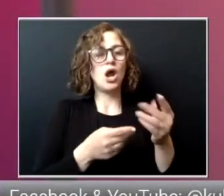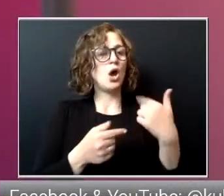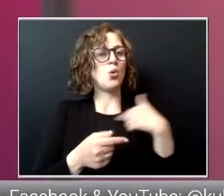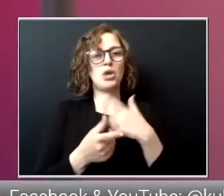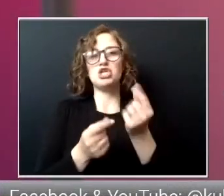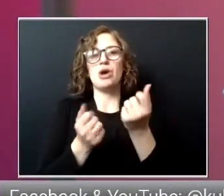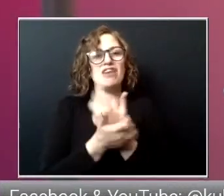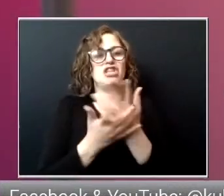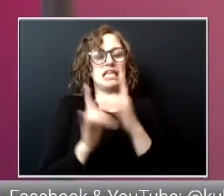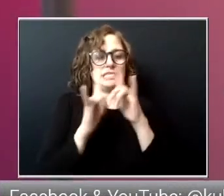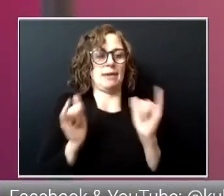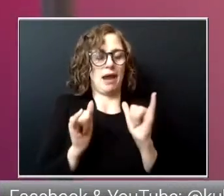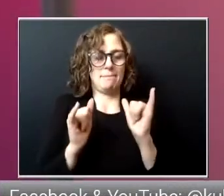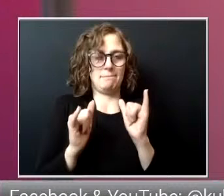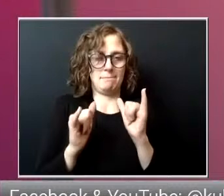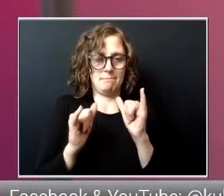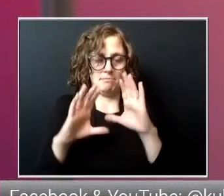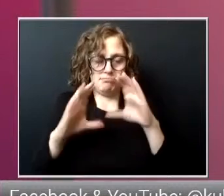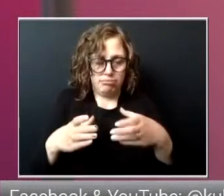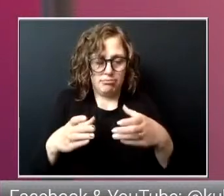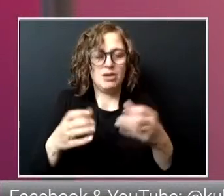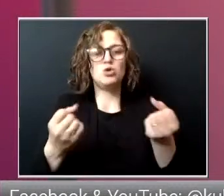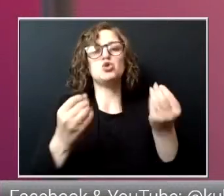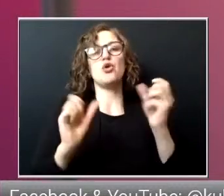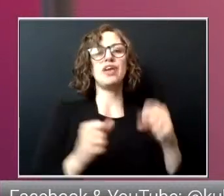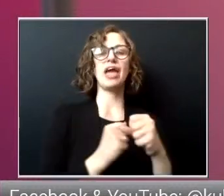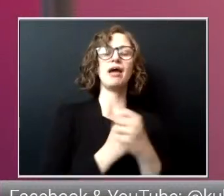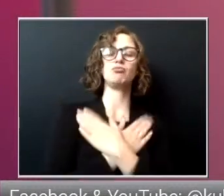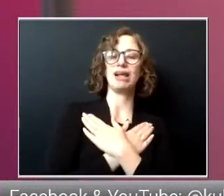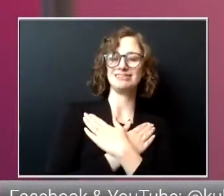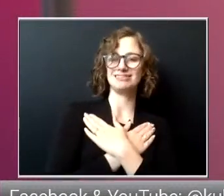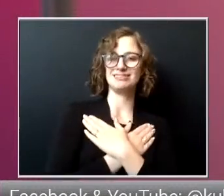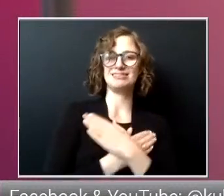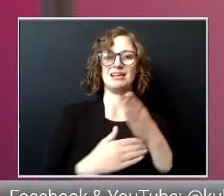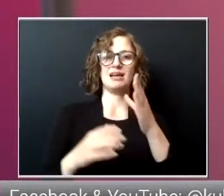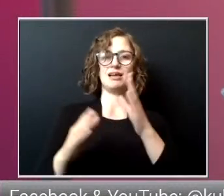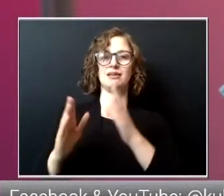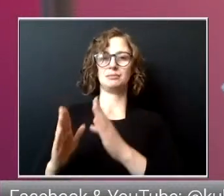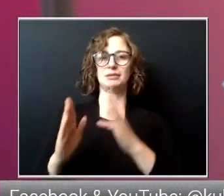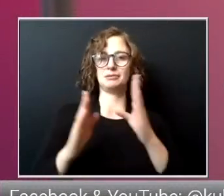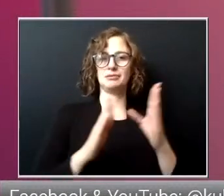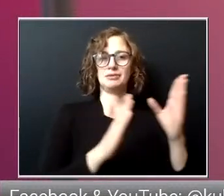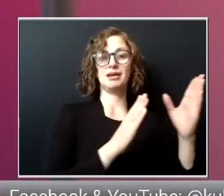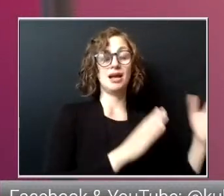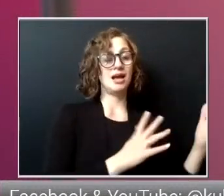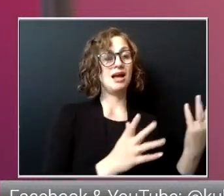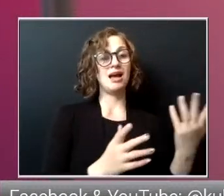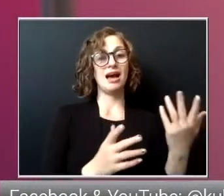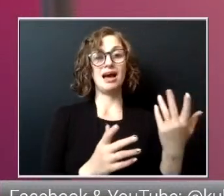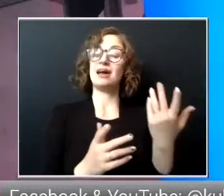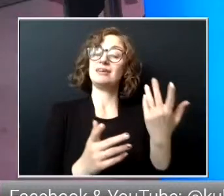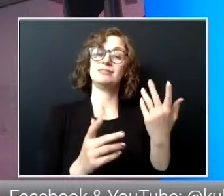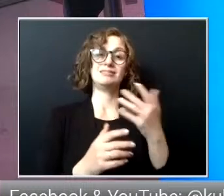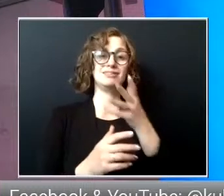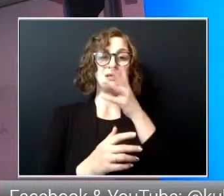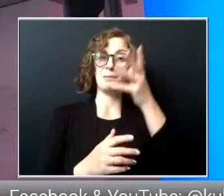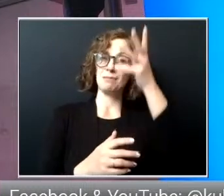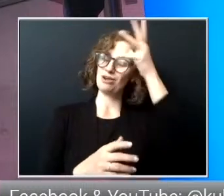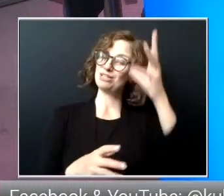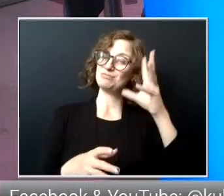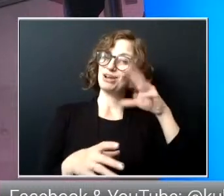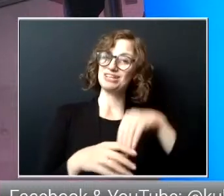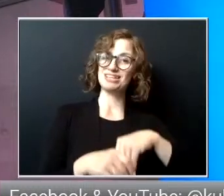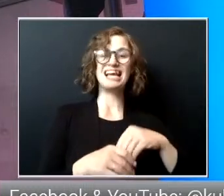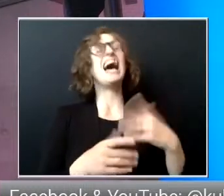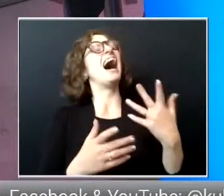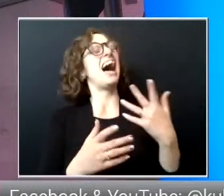those cares, besides the assessment, obviously, we allow parents to participate in. Wow. And Dr. Gertz even he participates. So you're